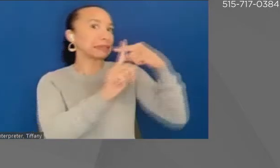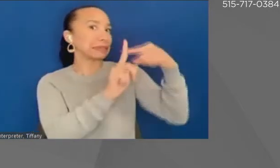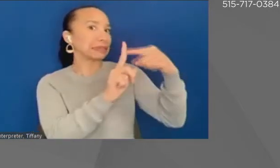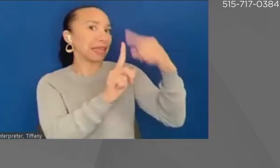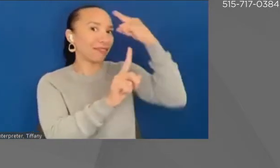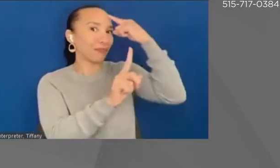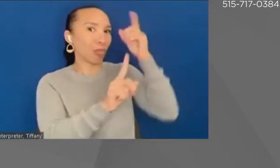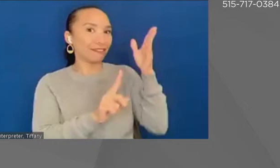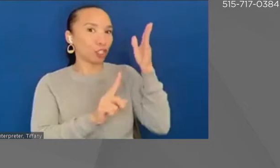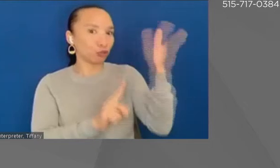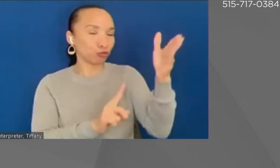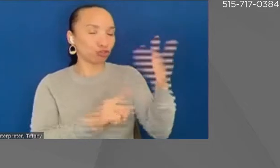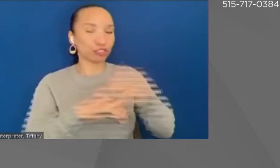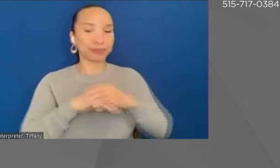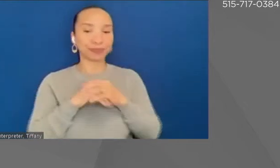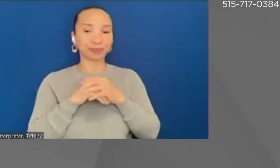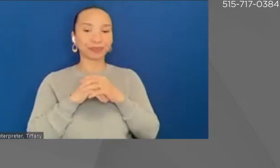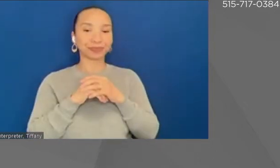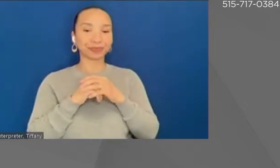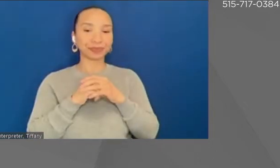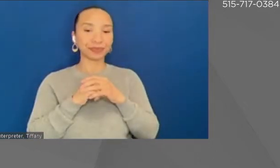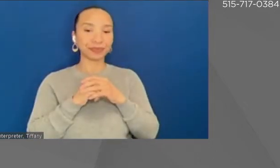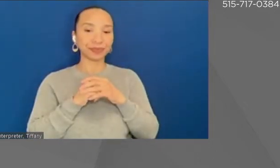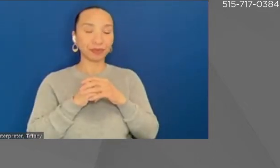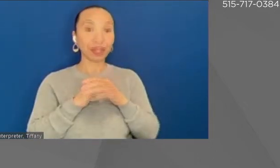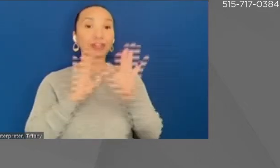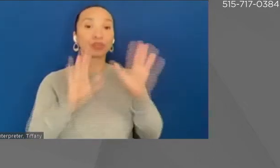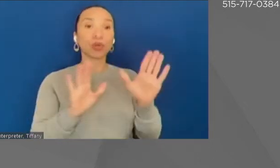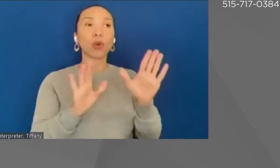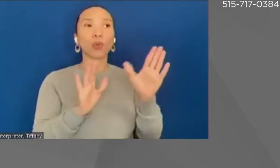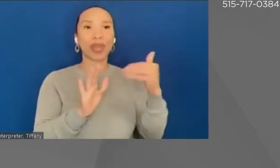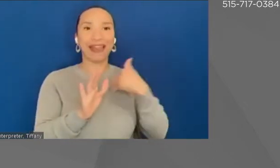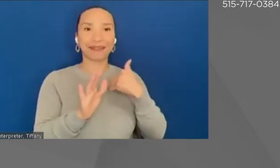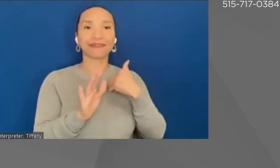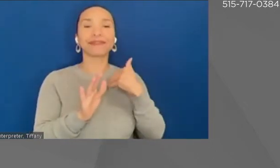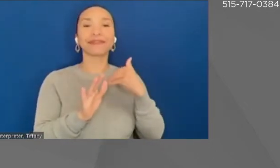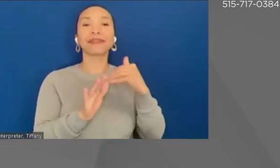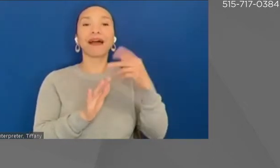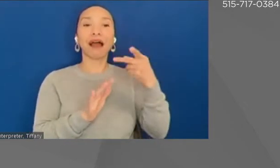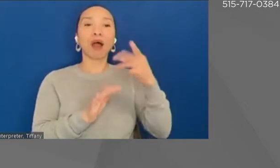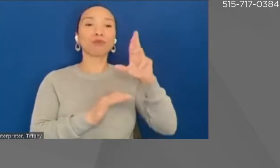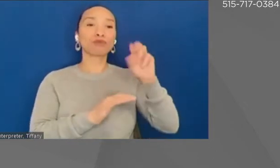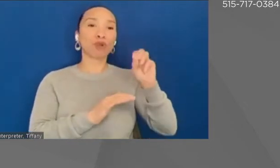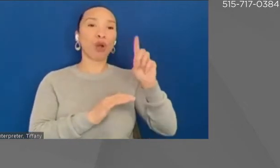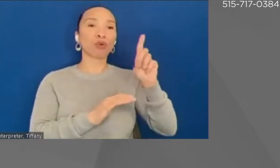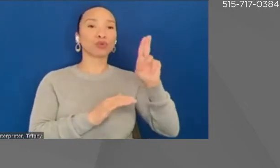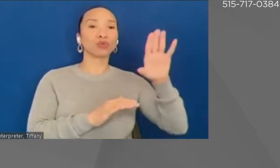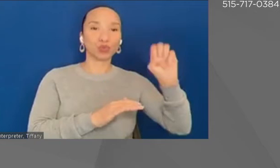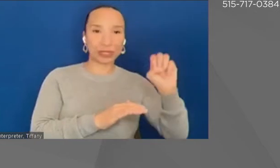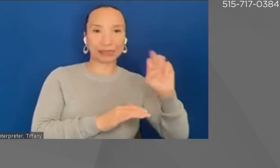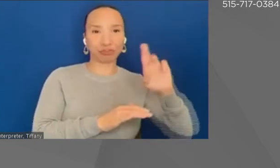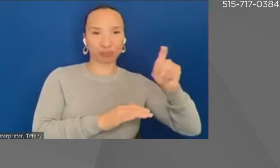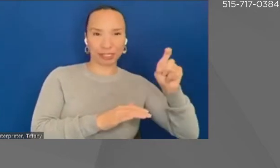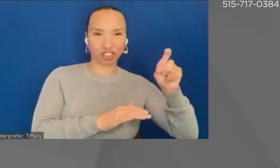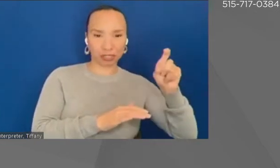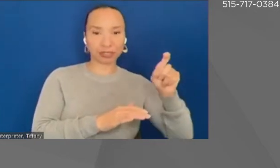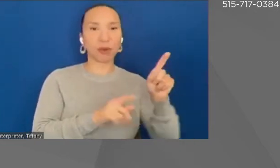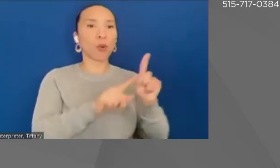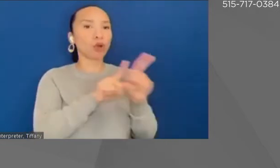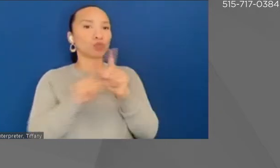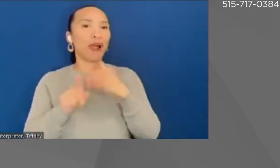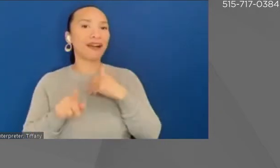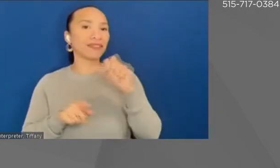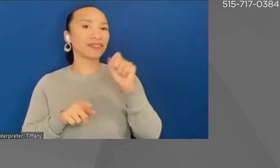And I'll pivot from our produce prescription program to, we have a SNAP incentive programs in 100 farmers markets and